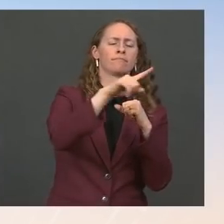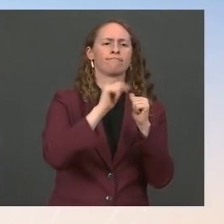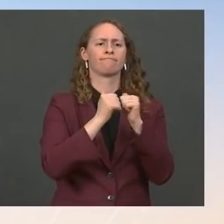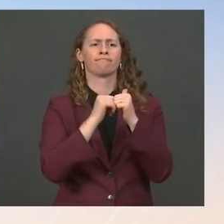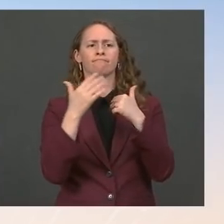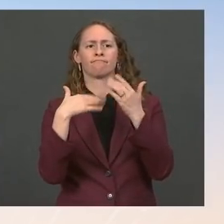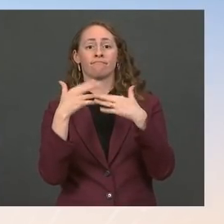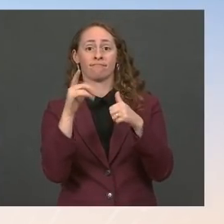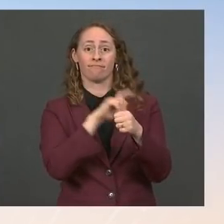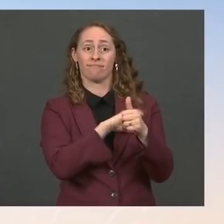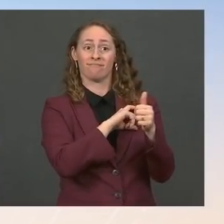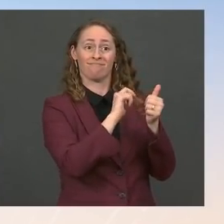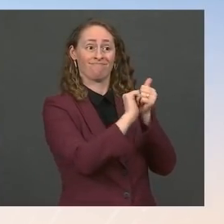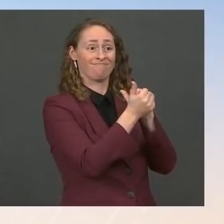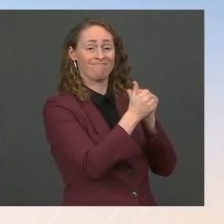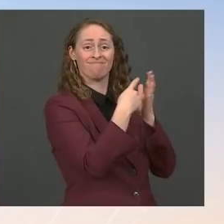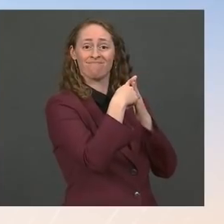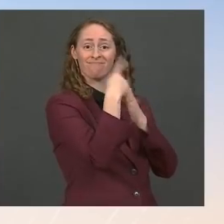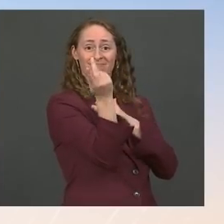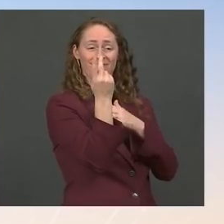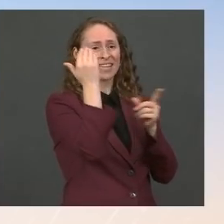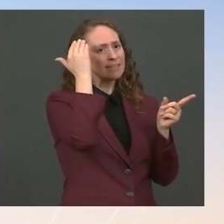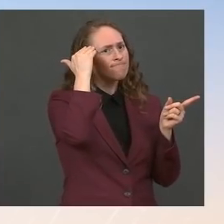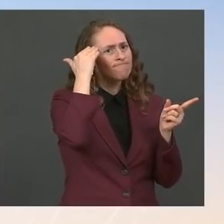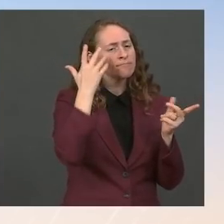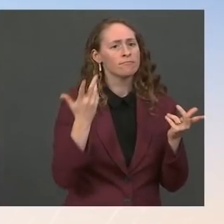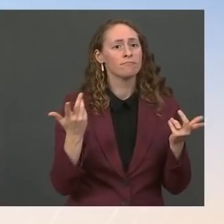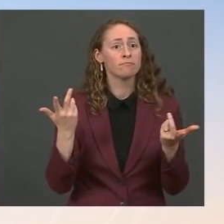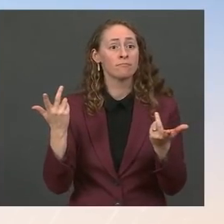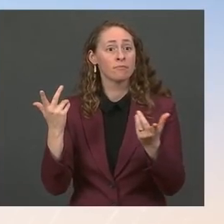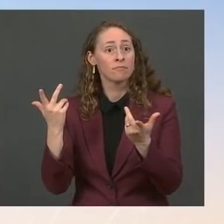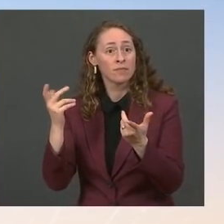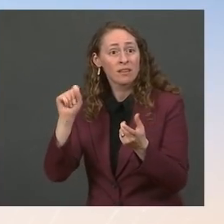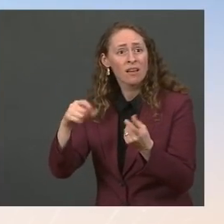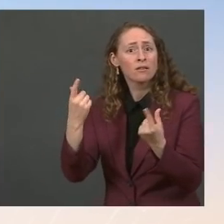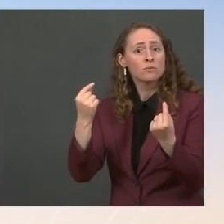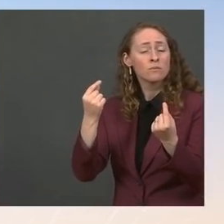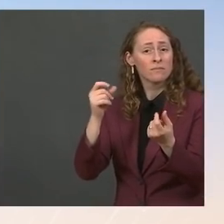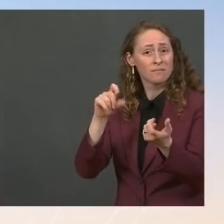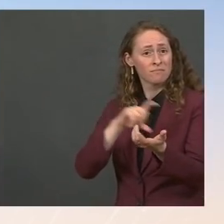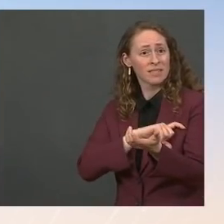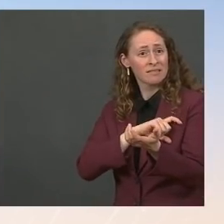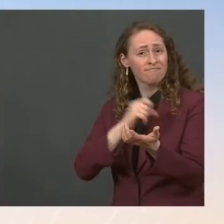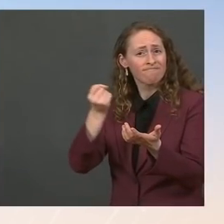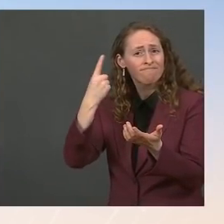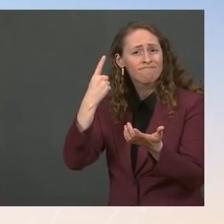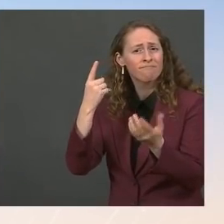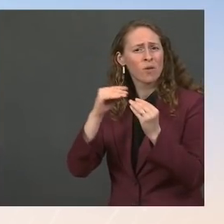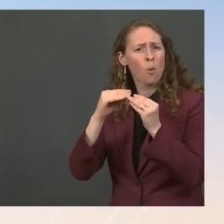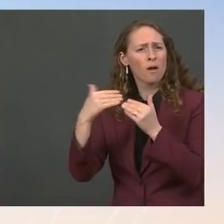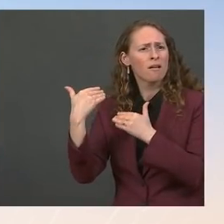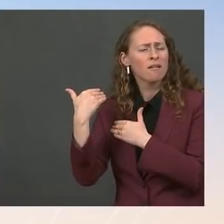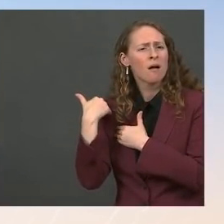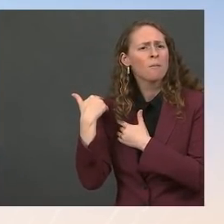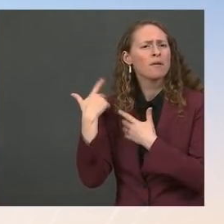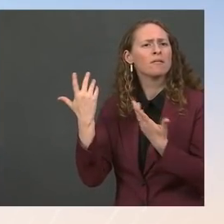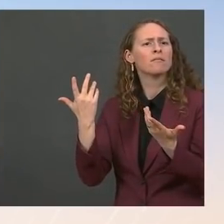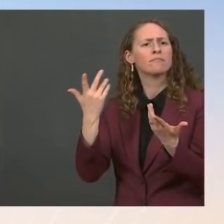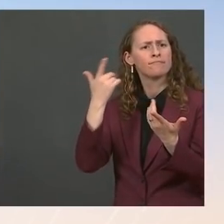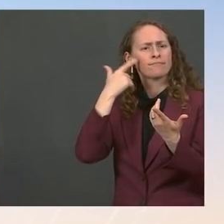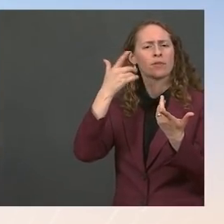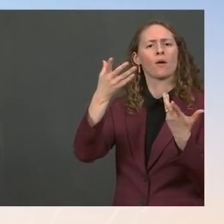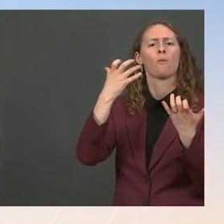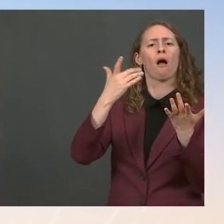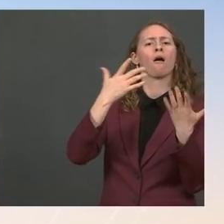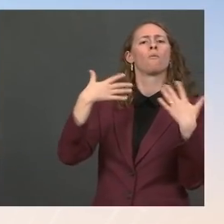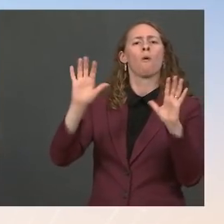through Congress currently. Is there going to be more police accountability, because we understand he was not for removing qualified immunity? Is there going to be something that can give